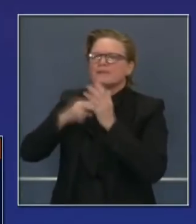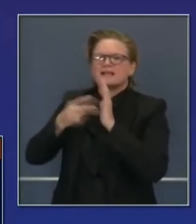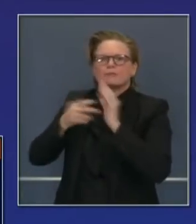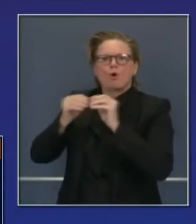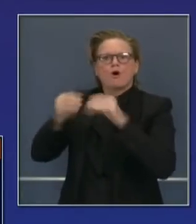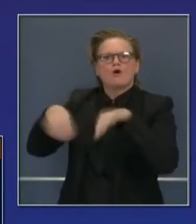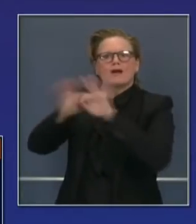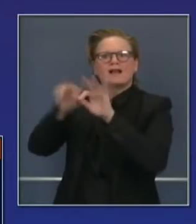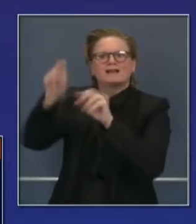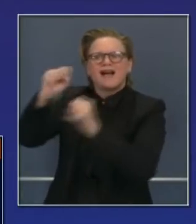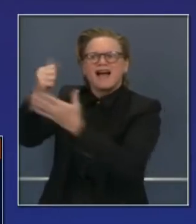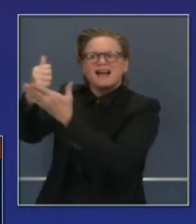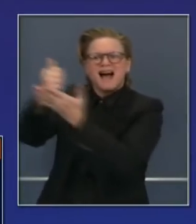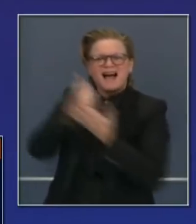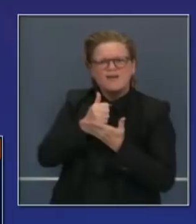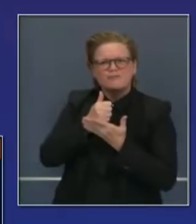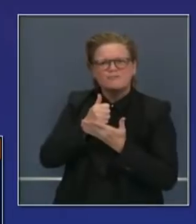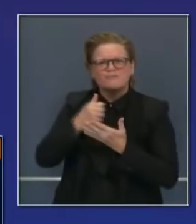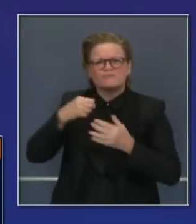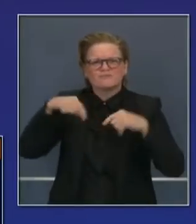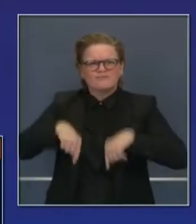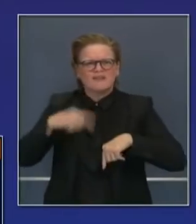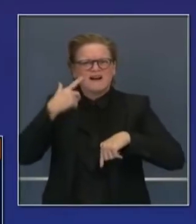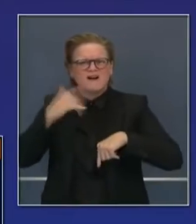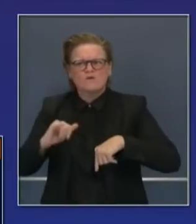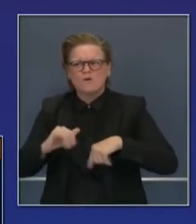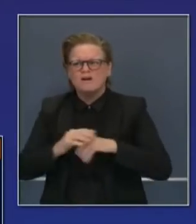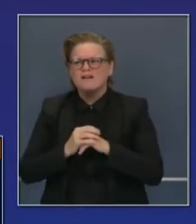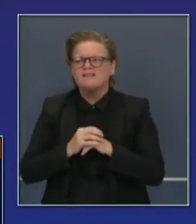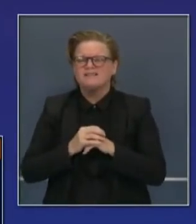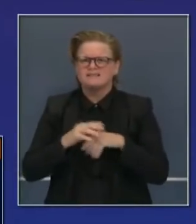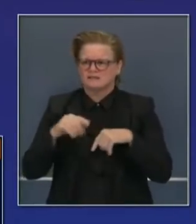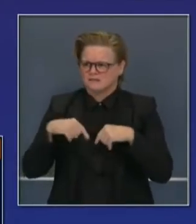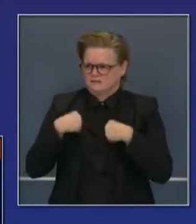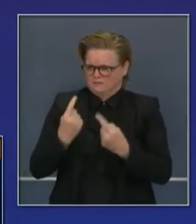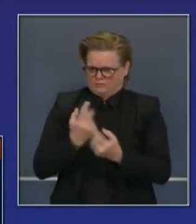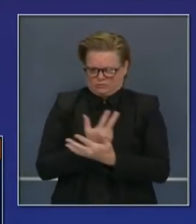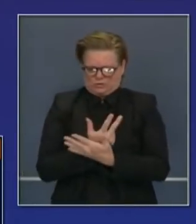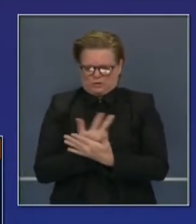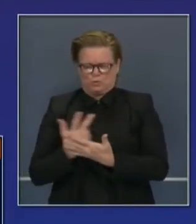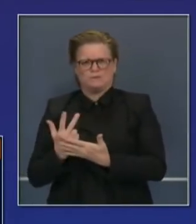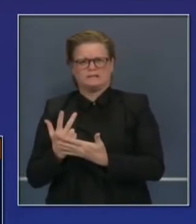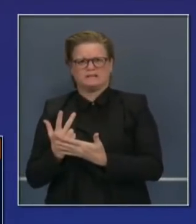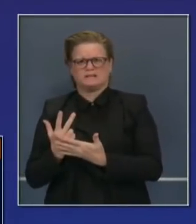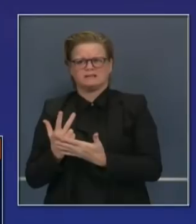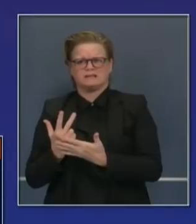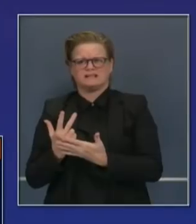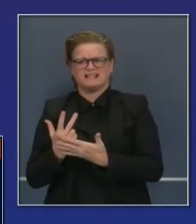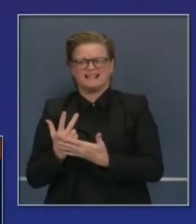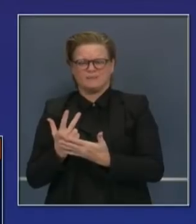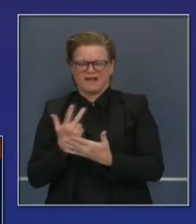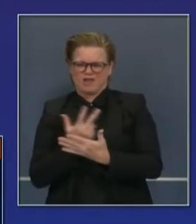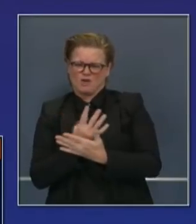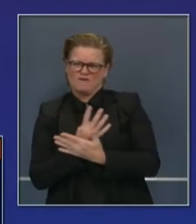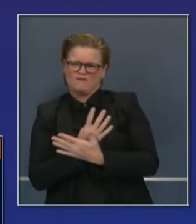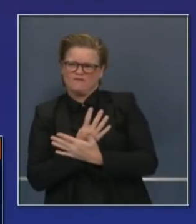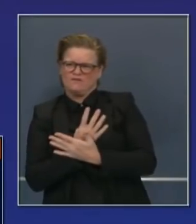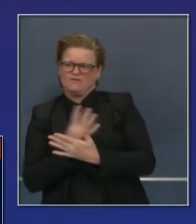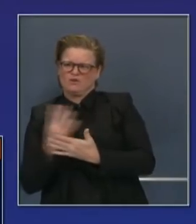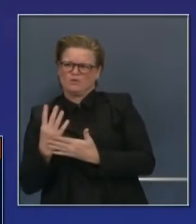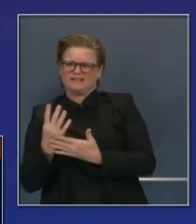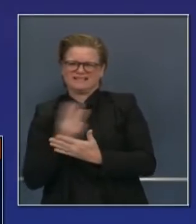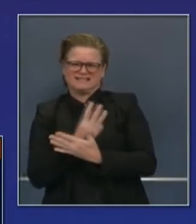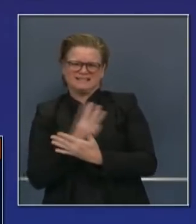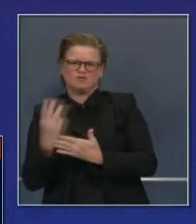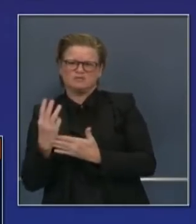very challenging next, not just 3 weeks, but likely next month, month and a half, maybe as much as 2 months. Talk